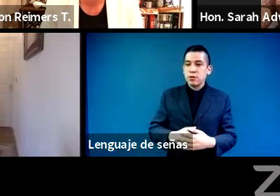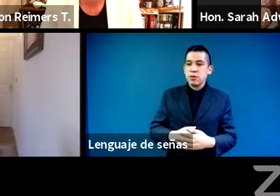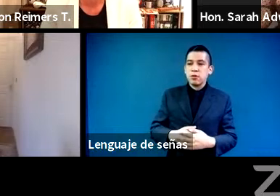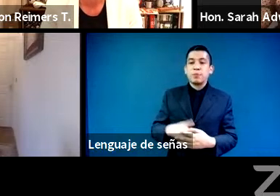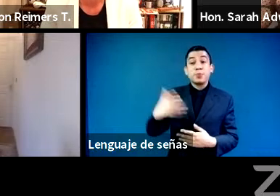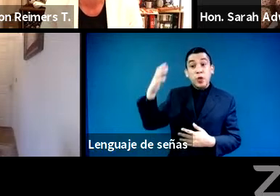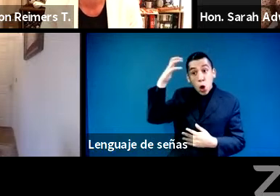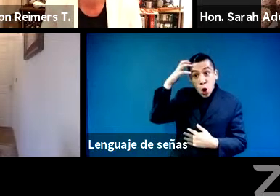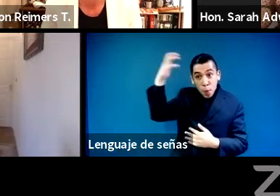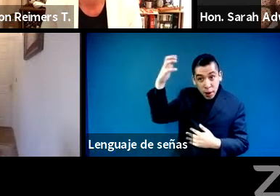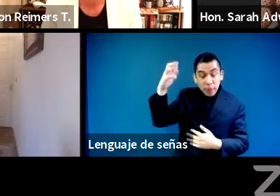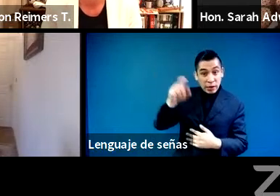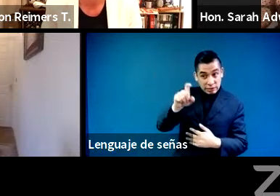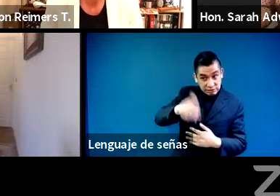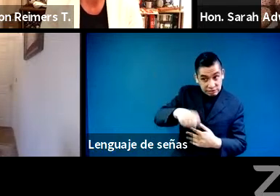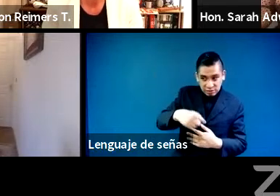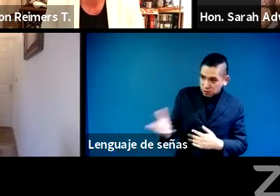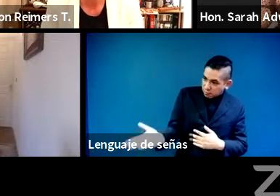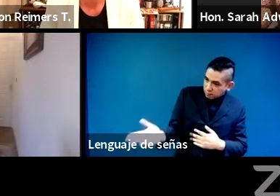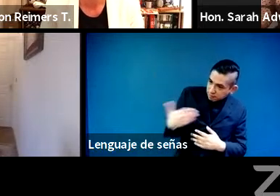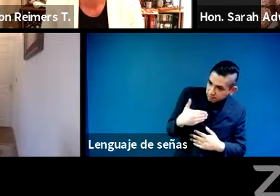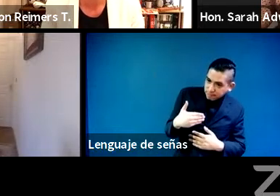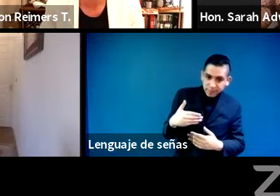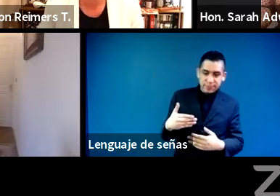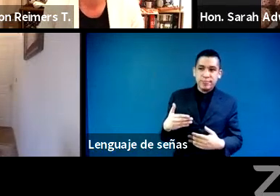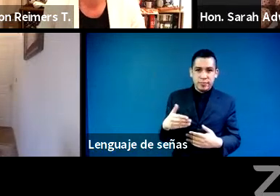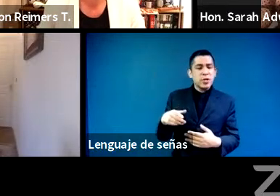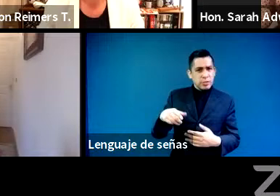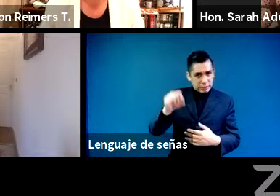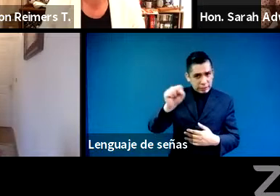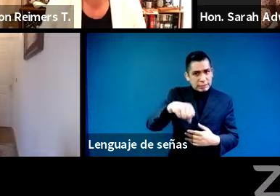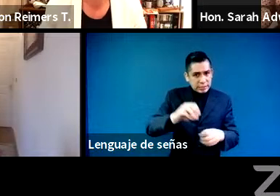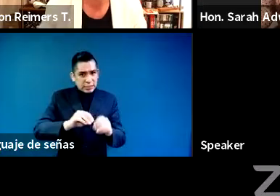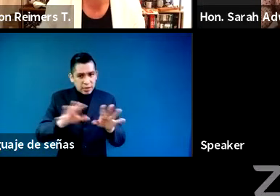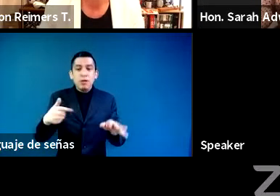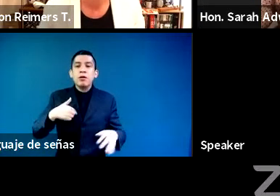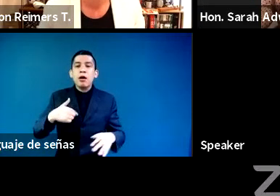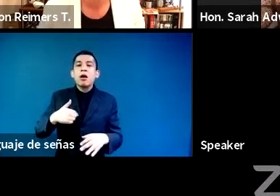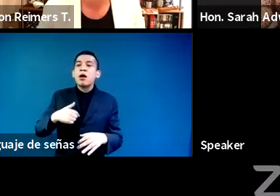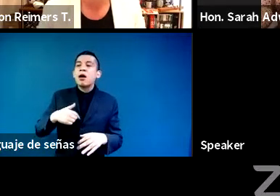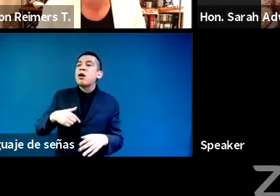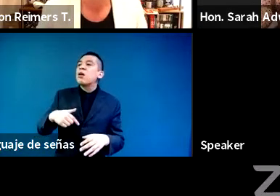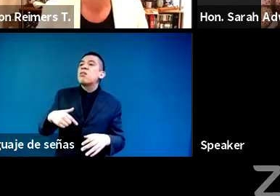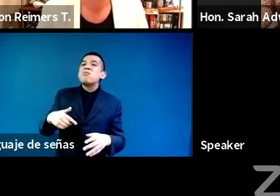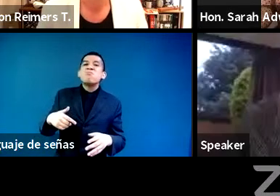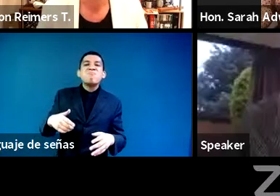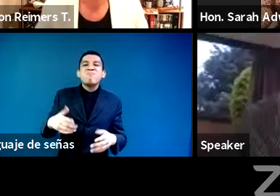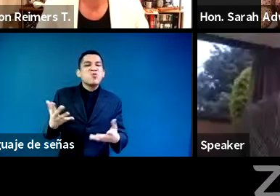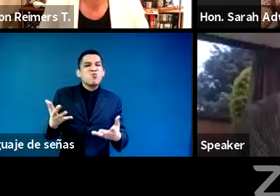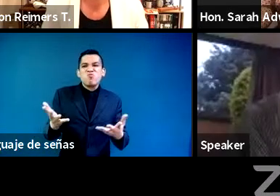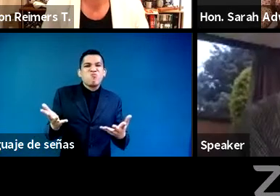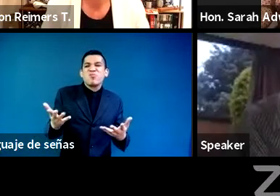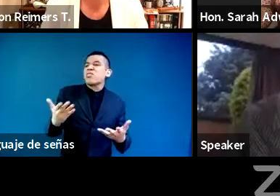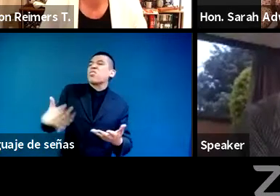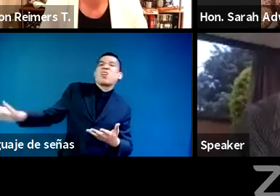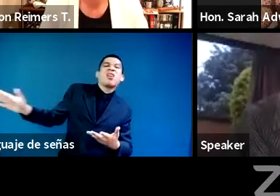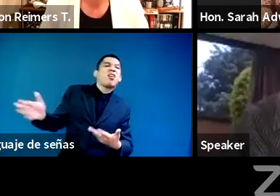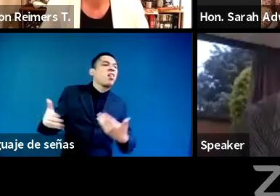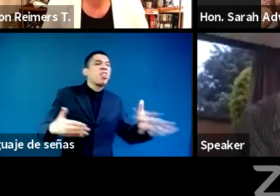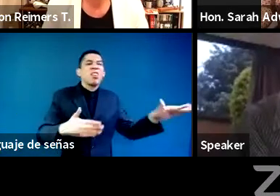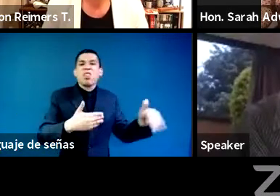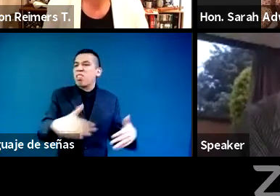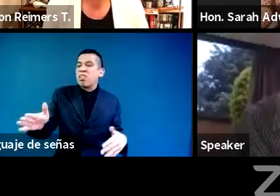of speech to be impeded because of this. So how do we draw the line? Yeah, or where do we draw the line? That's, I